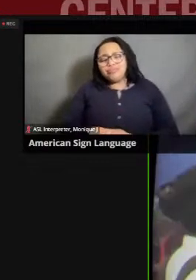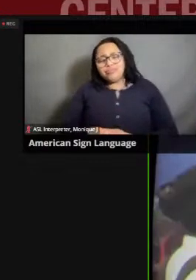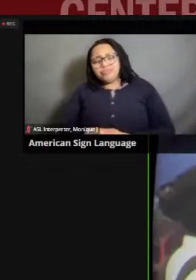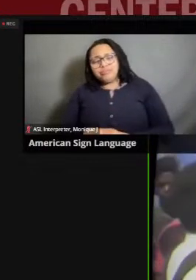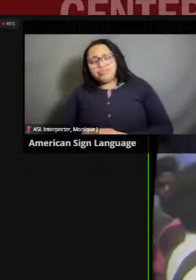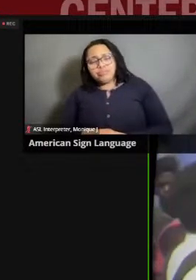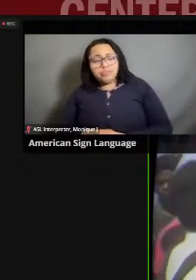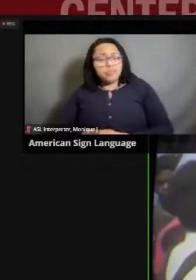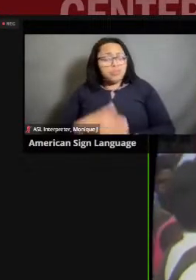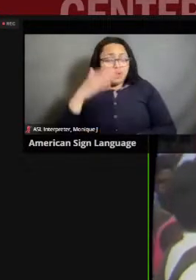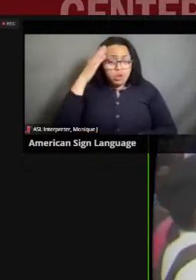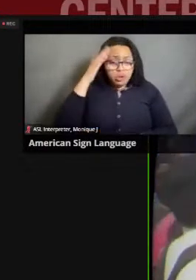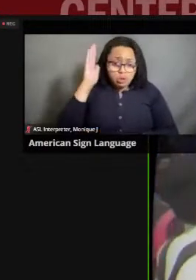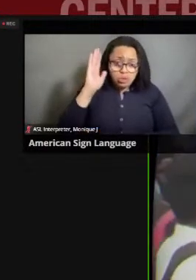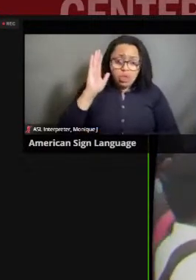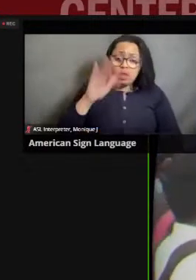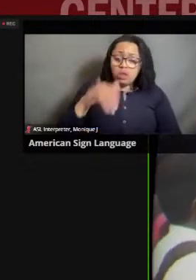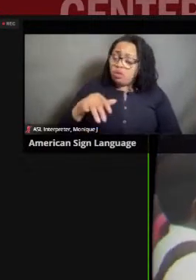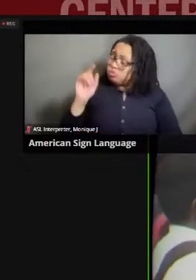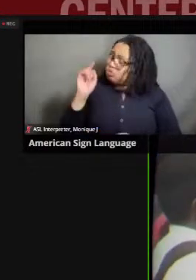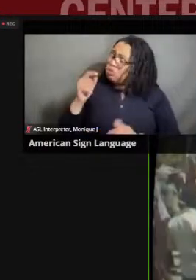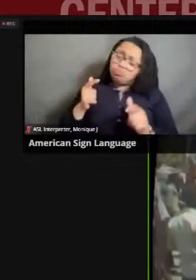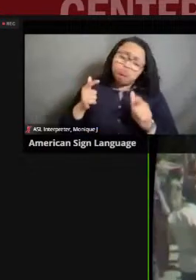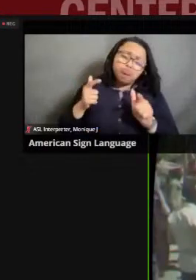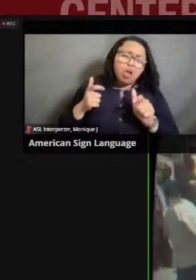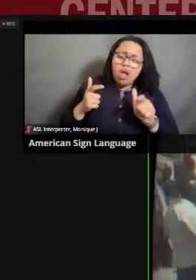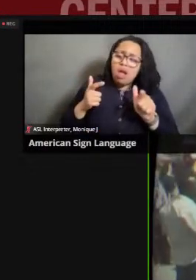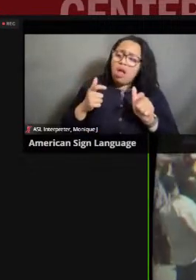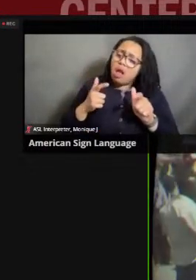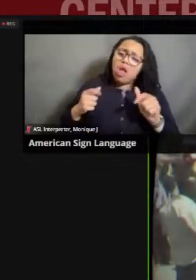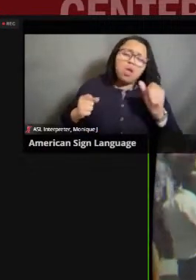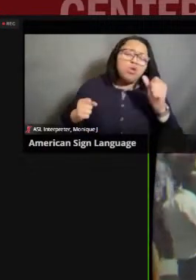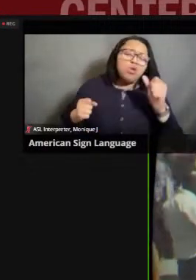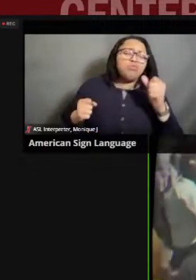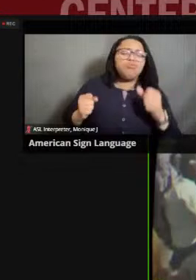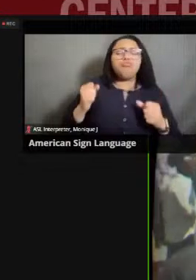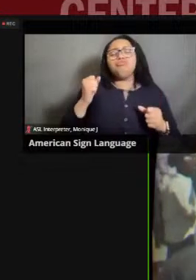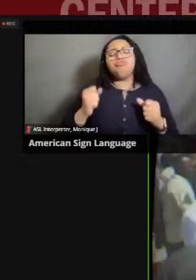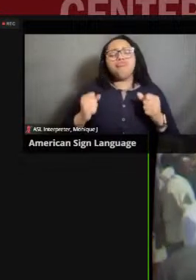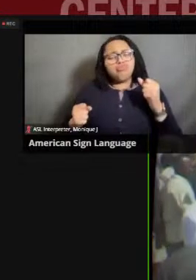Run, run, run, run, run, run, run, run, run, run, run, run, run, run, run, run, run, run,